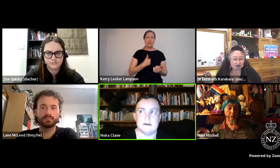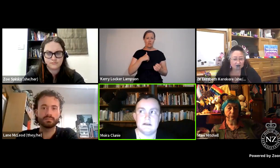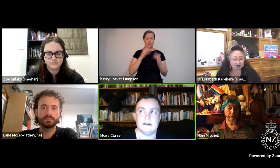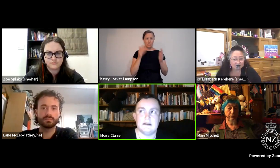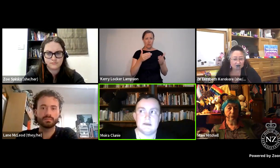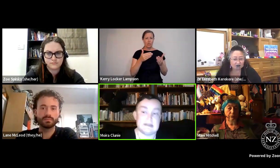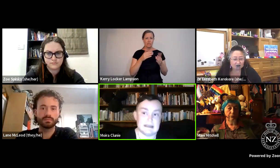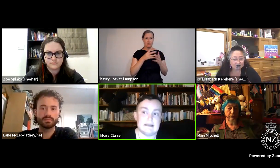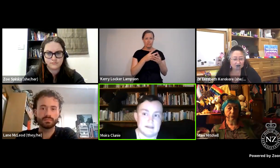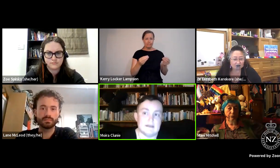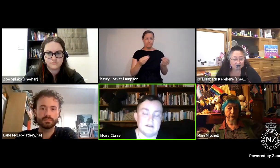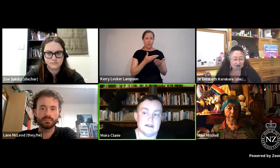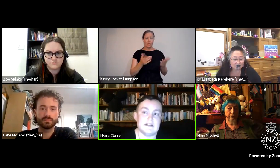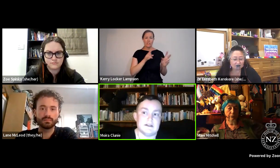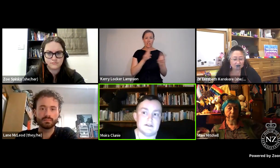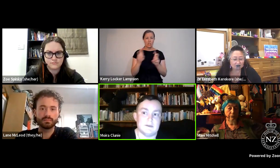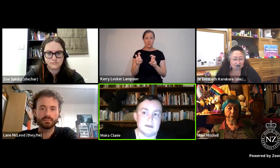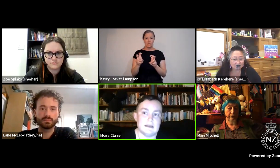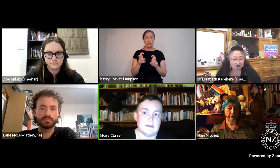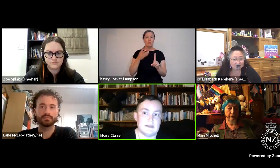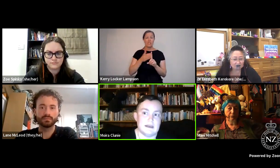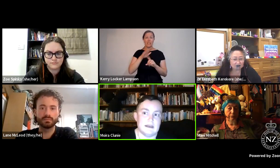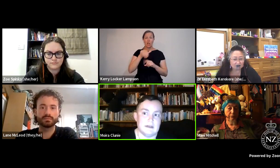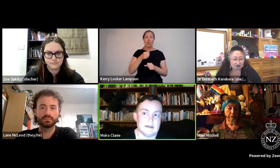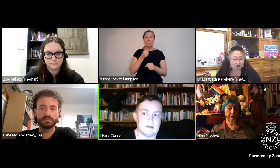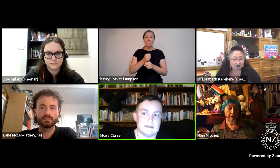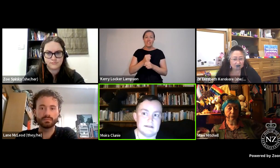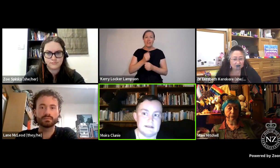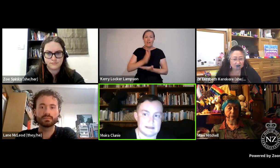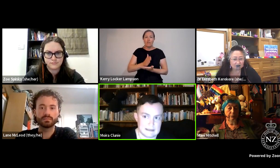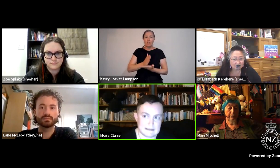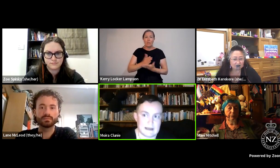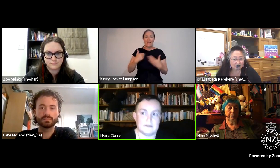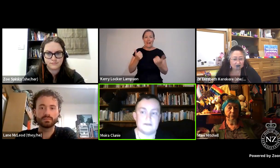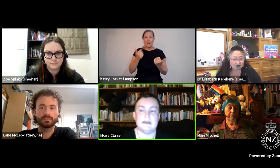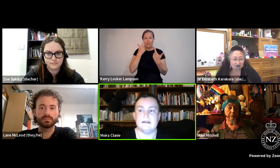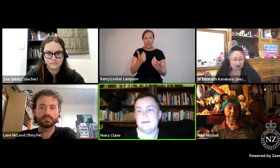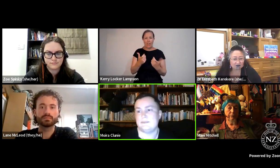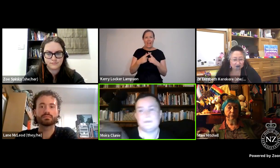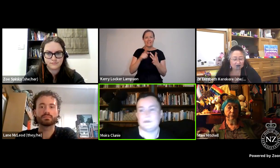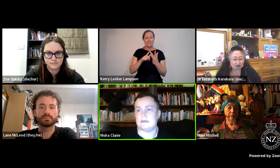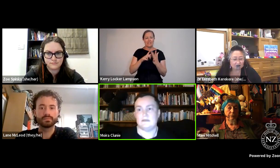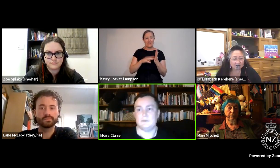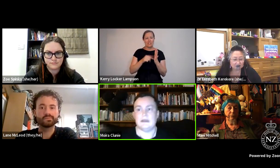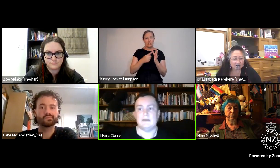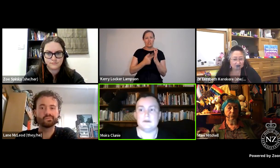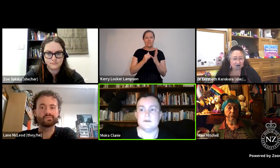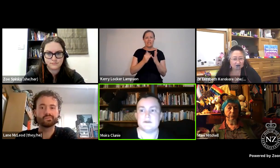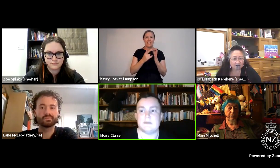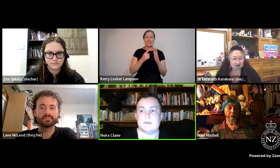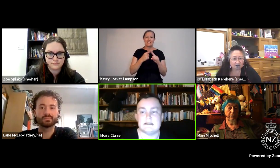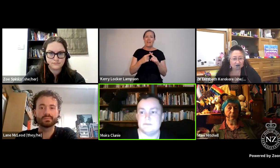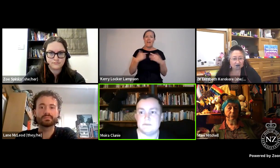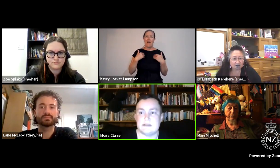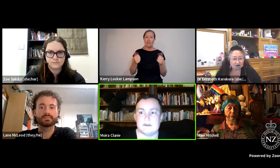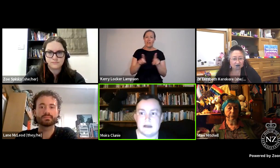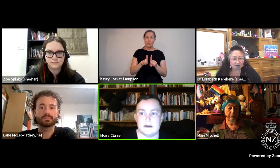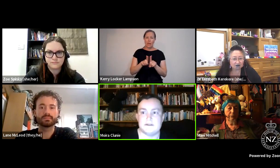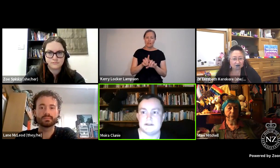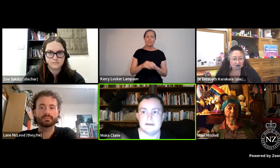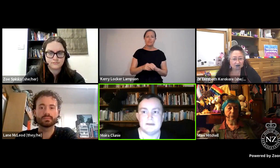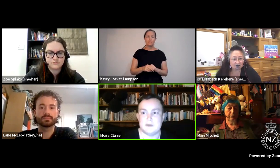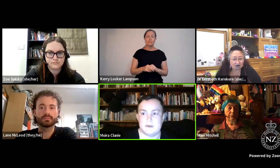so I'm particularly thinking around gender affirming healthcare and around intersex health, but we could also speak to